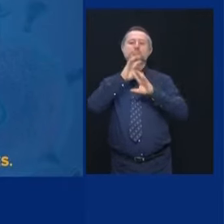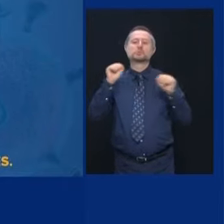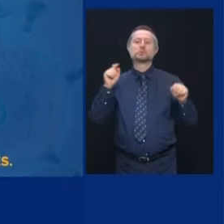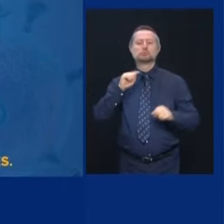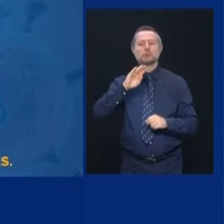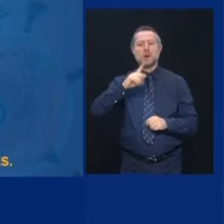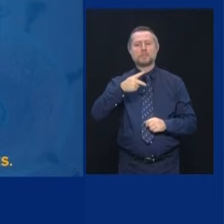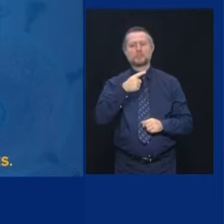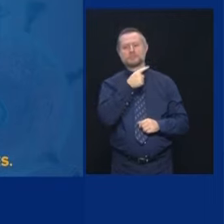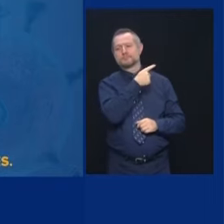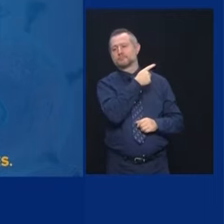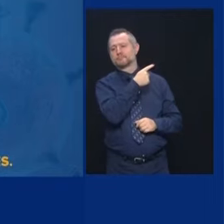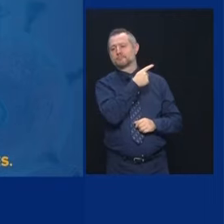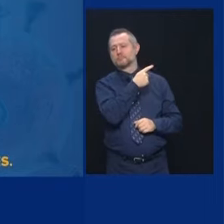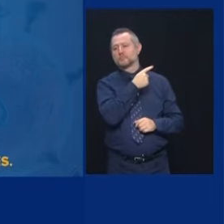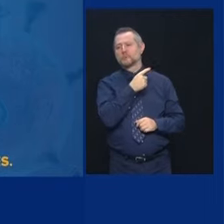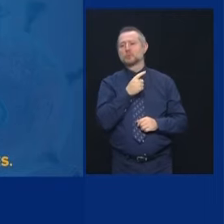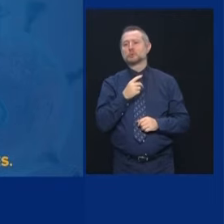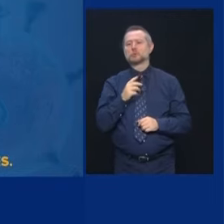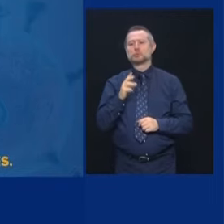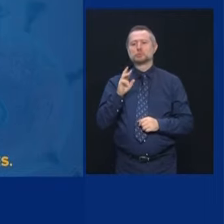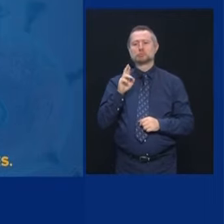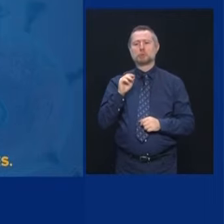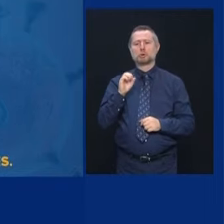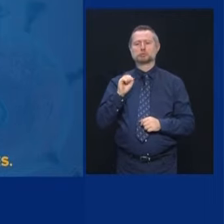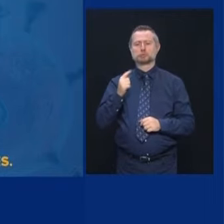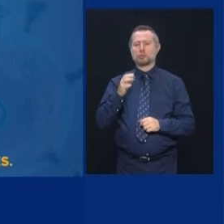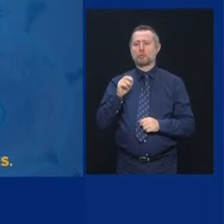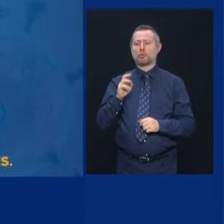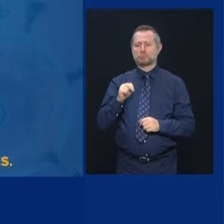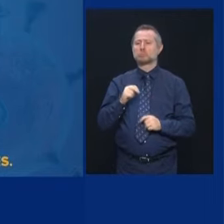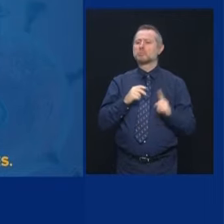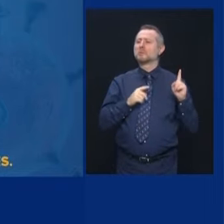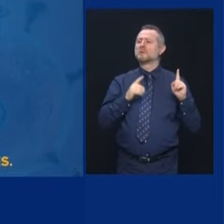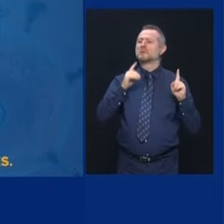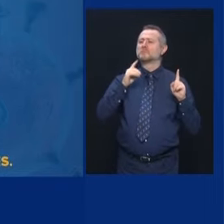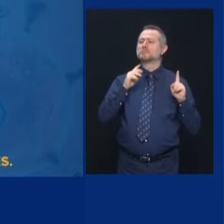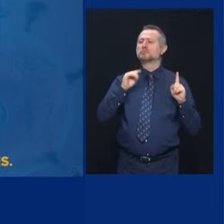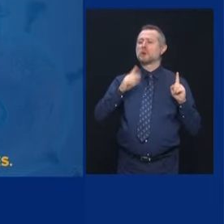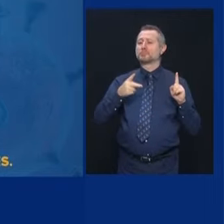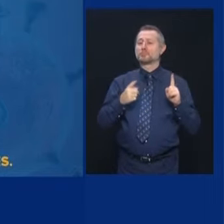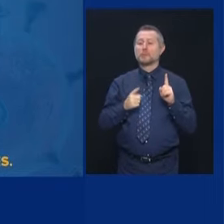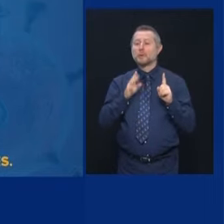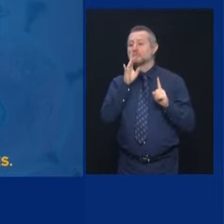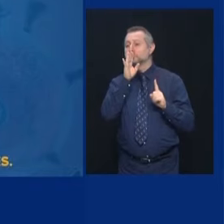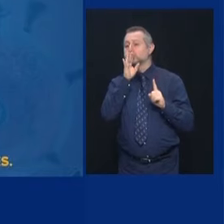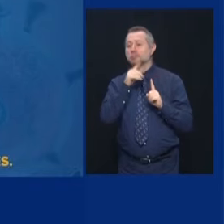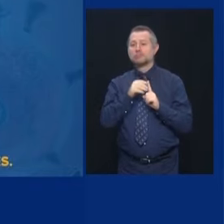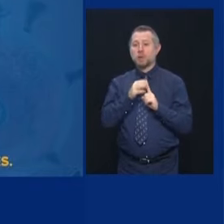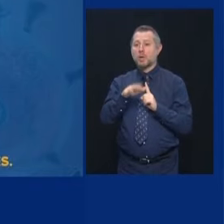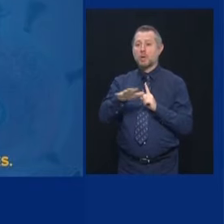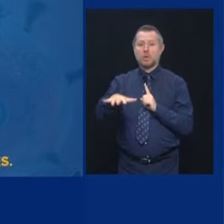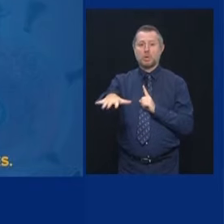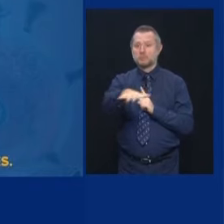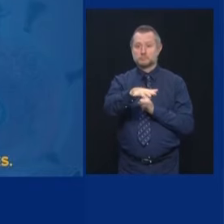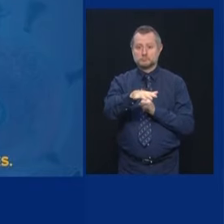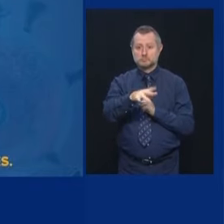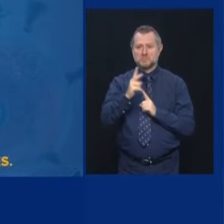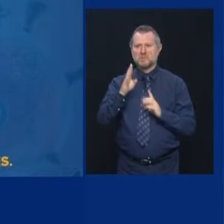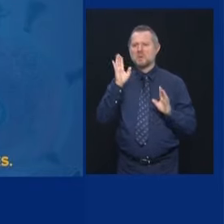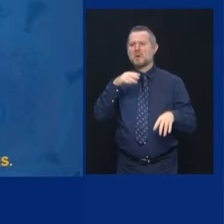event. Oh, those are safe, outdoor events. No, no, no. Safer than indoor. Nobody ever said